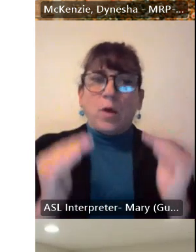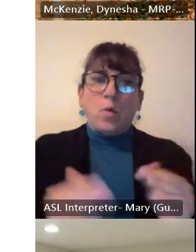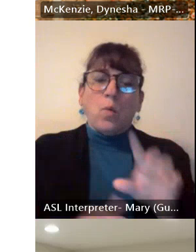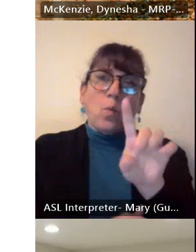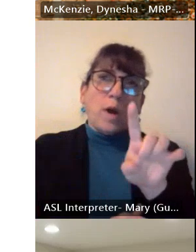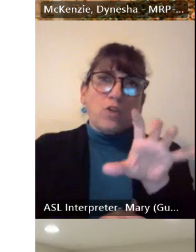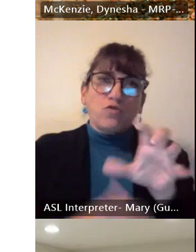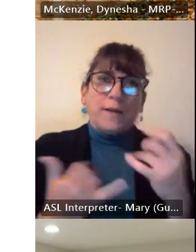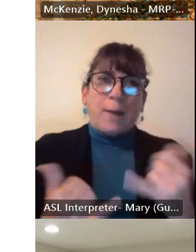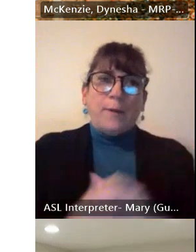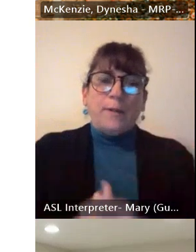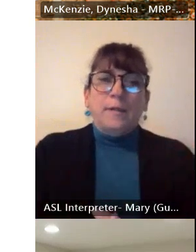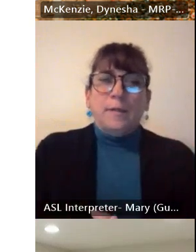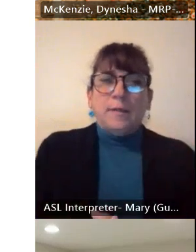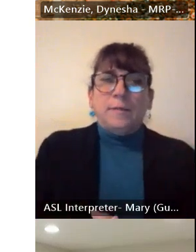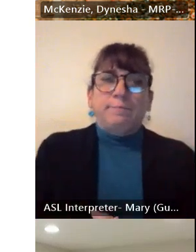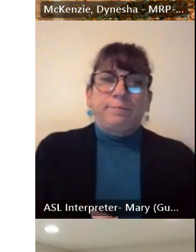now.